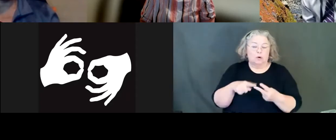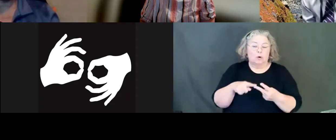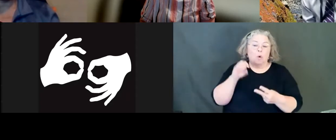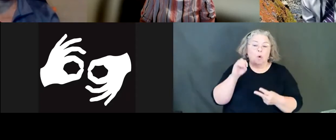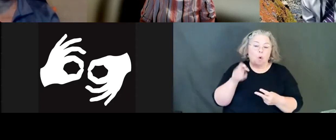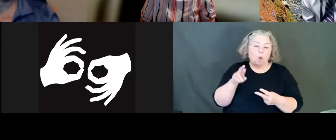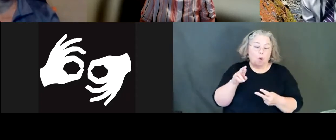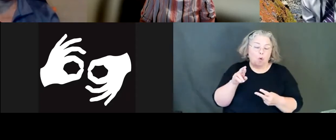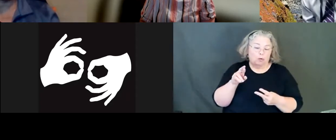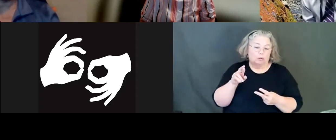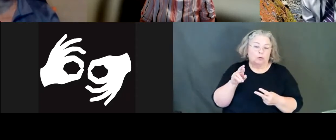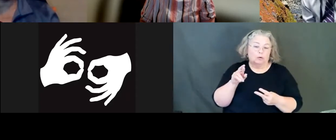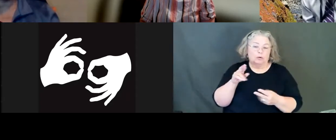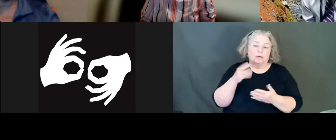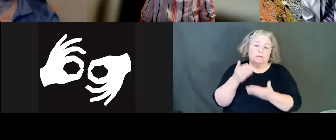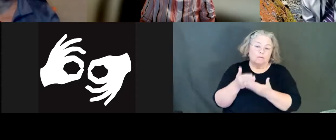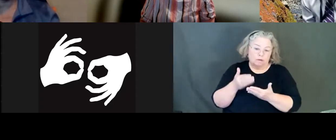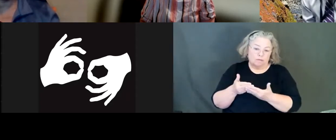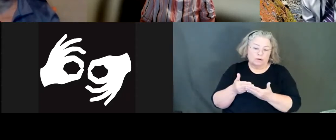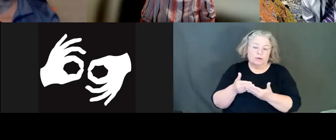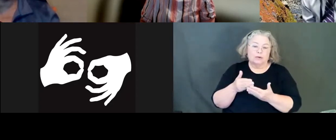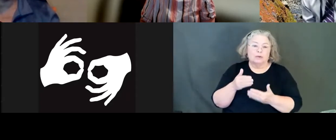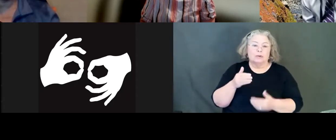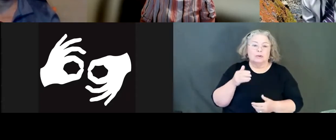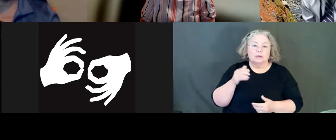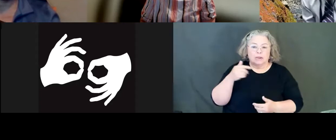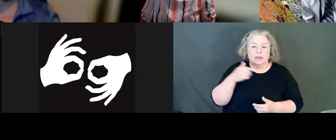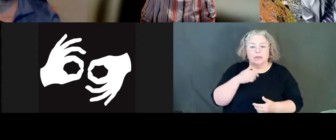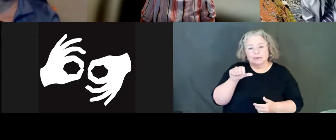get verify that attendees have a negative